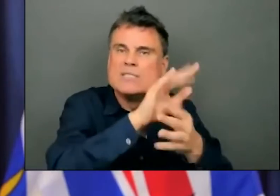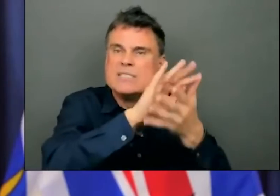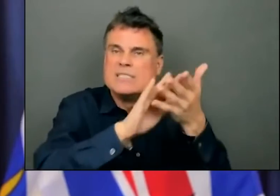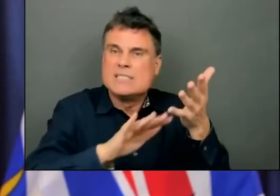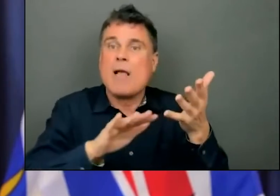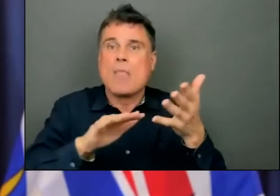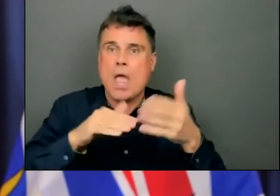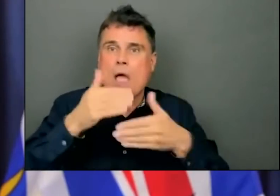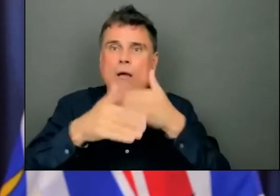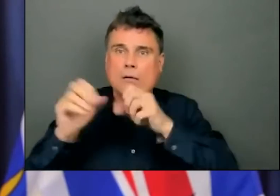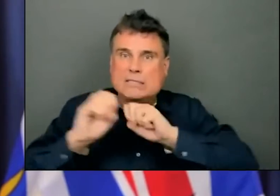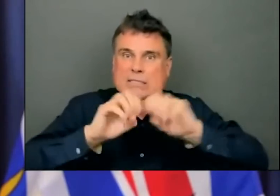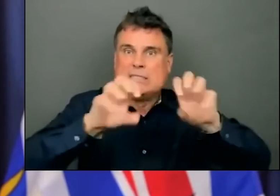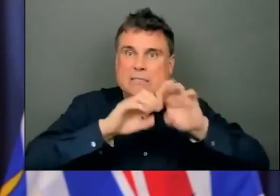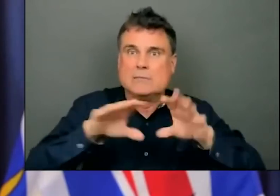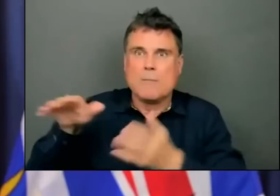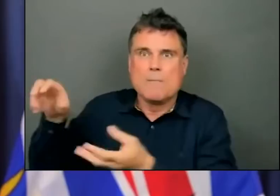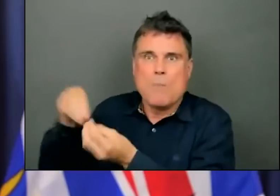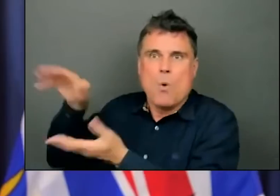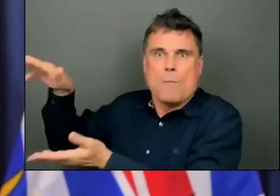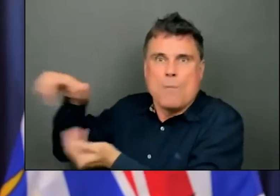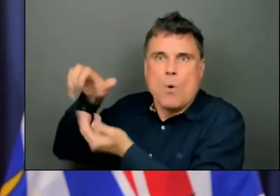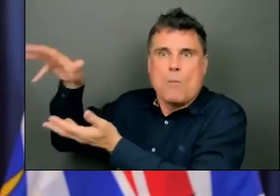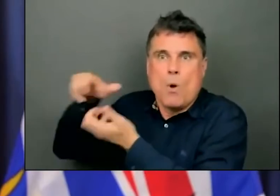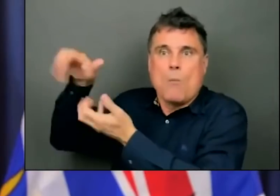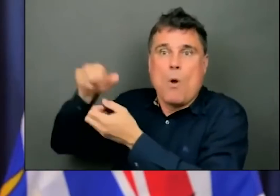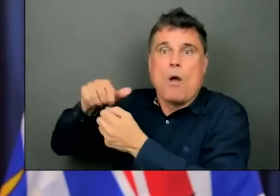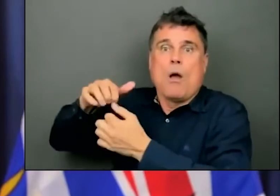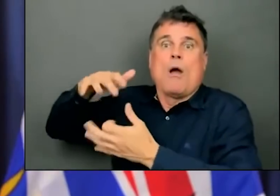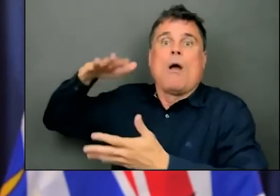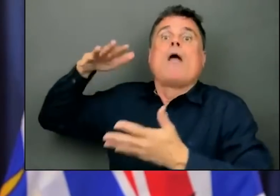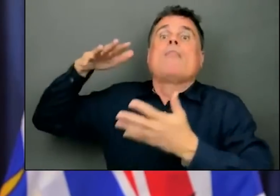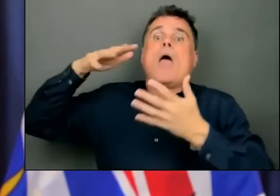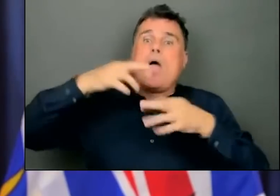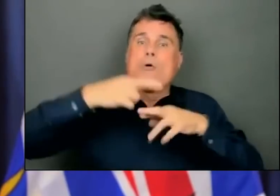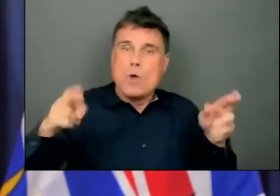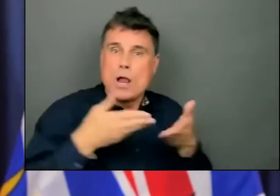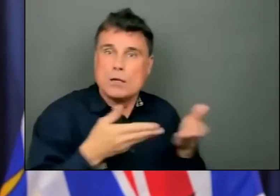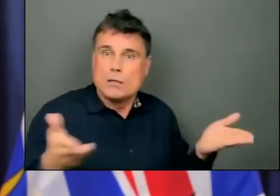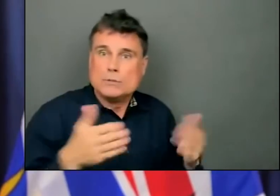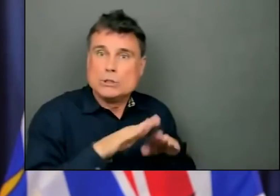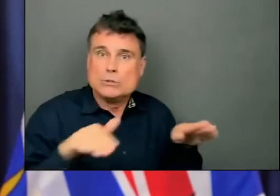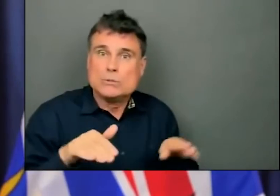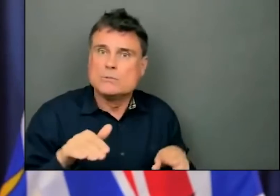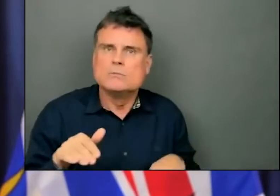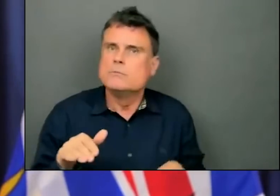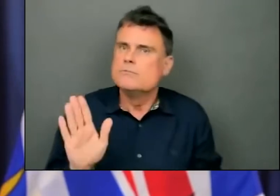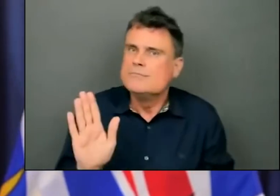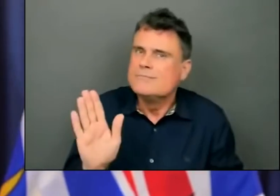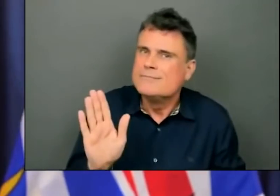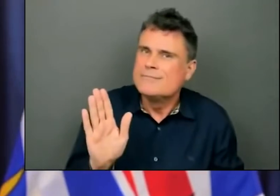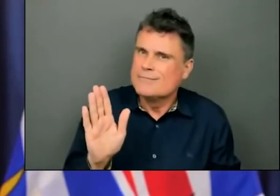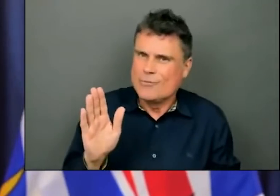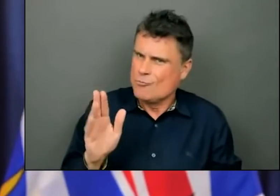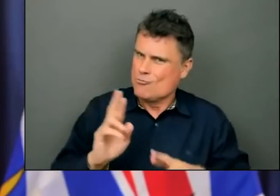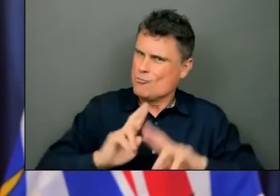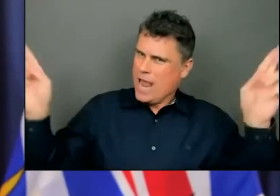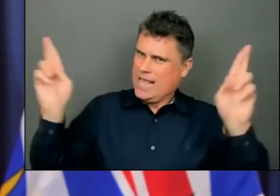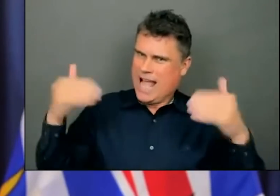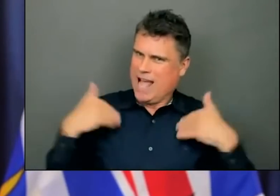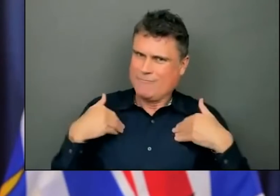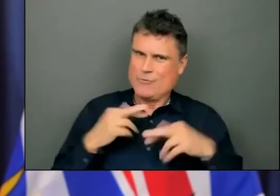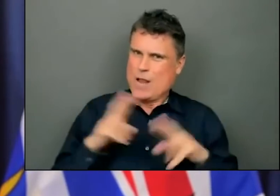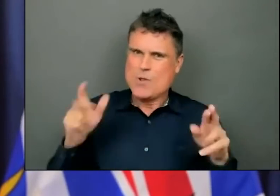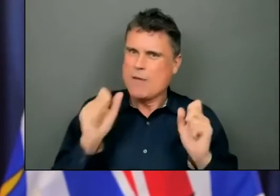immediately. So that period, which some people took to wait and consider, was not available. And so we believe, strongly believe, that